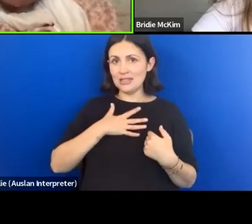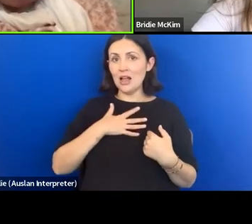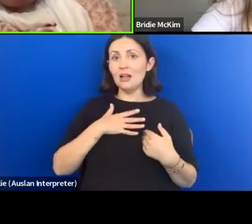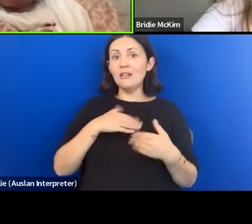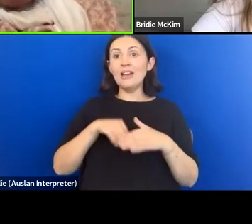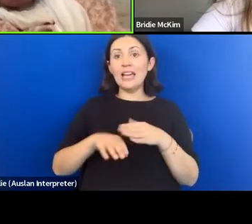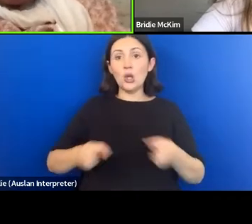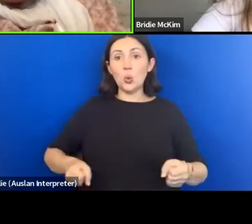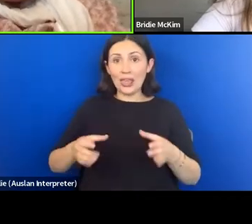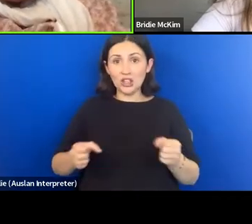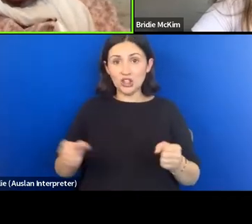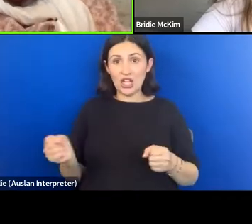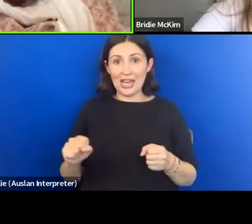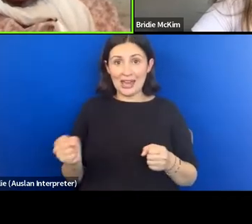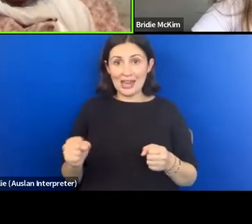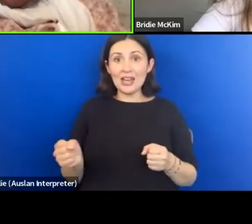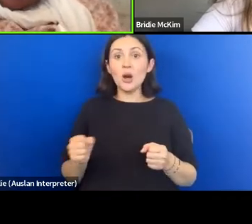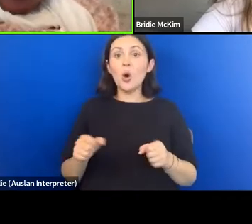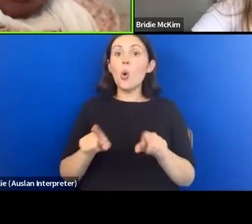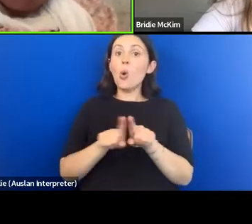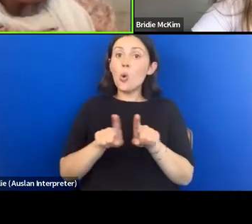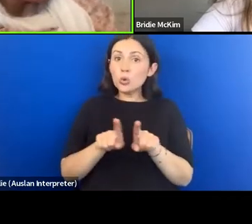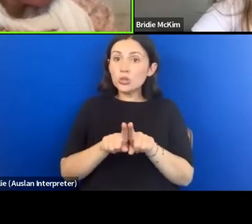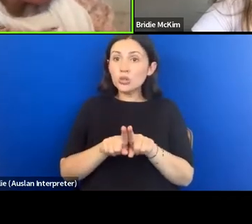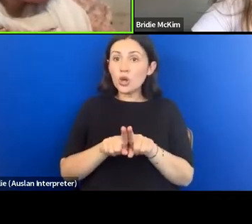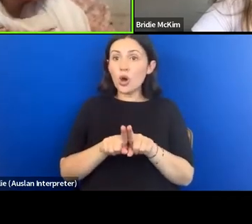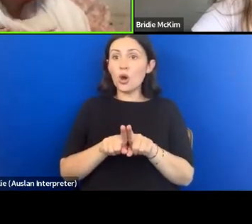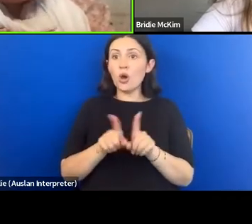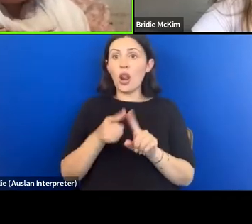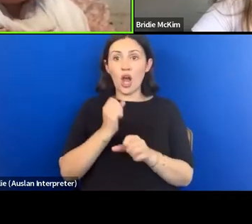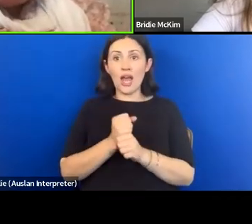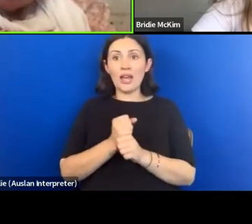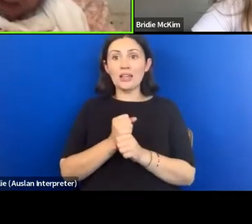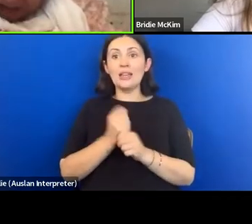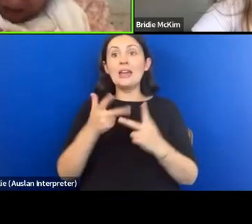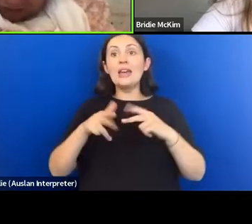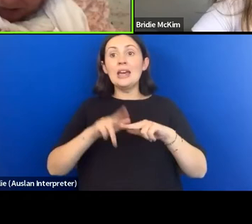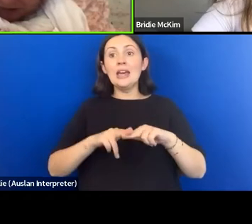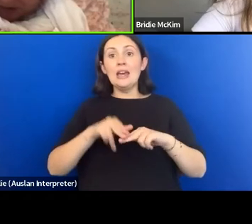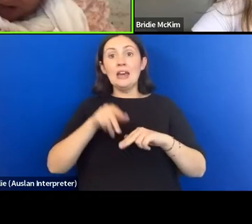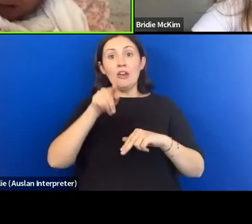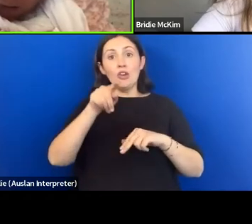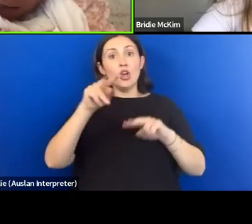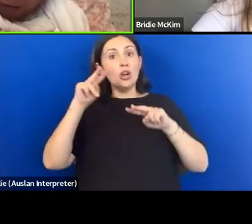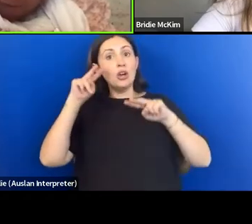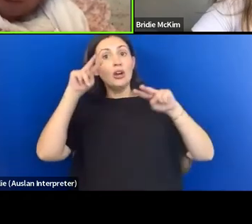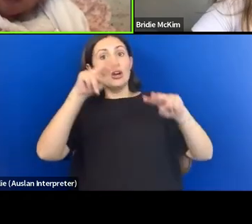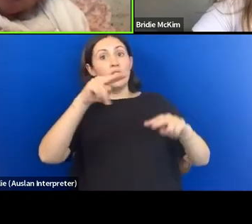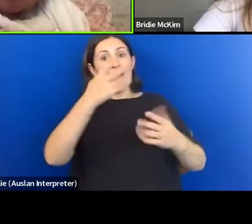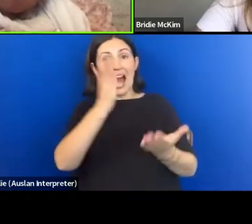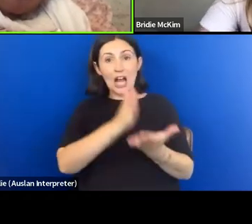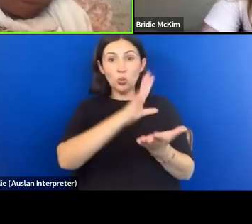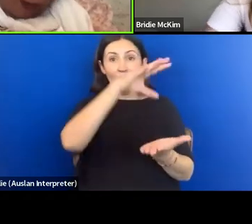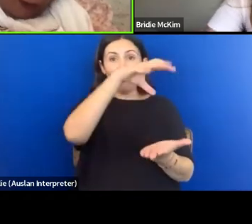wheelchair user also is that when you're looking into the accessibility of